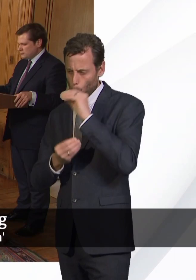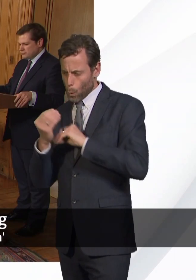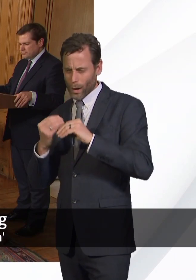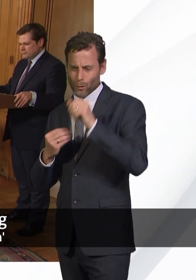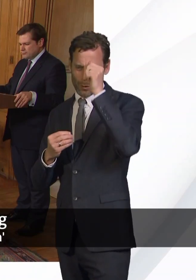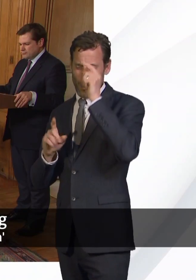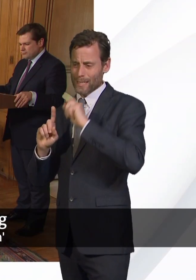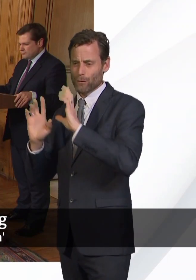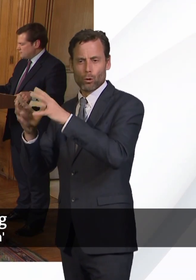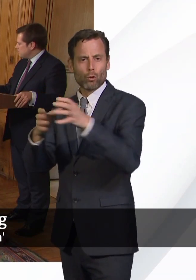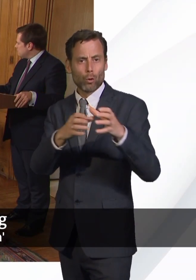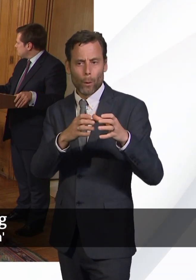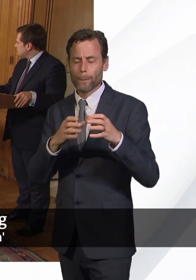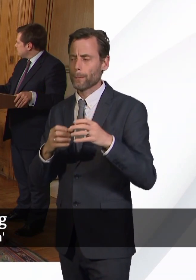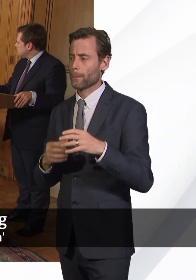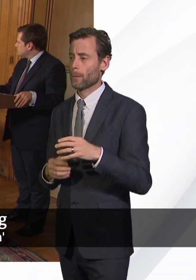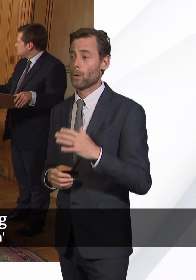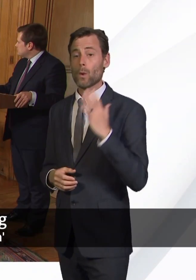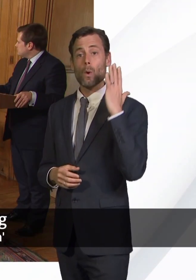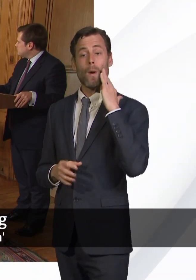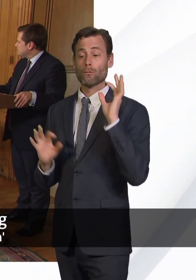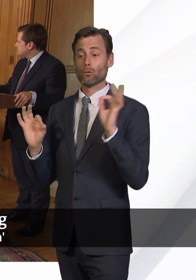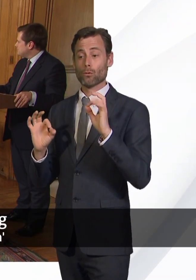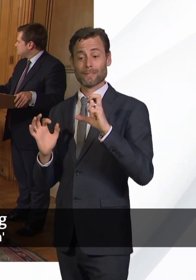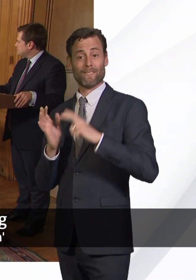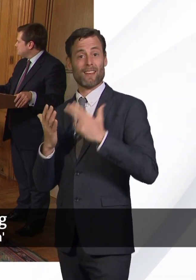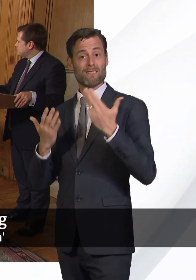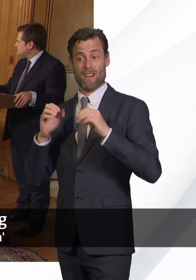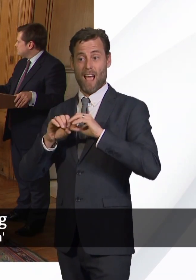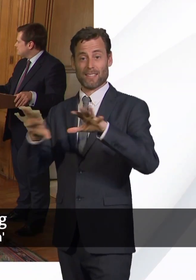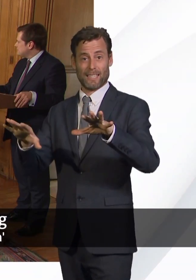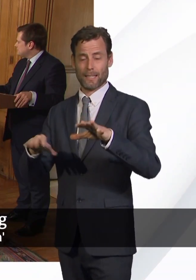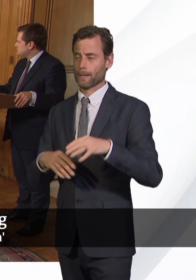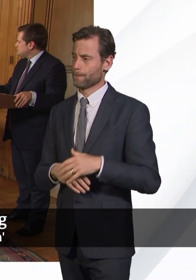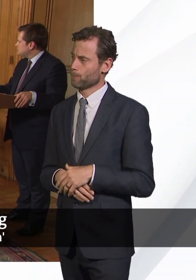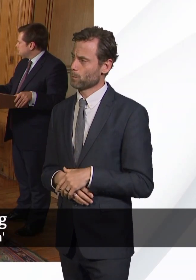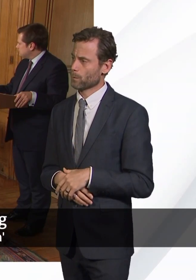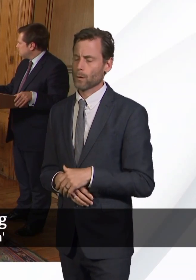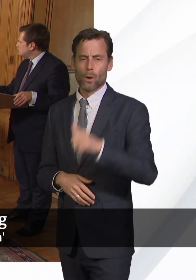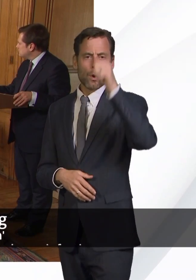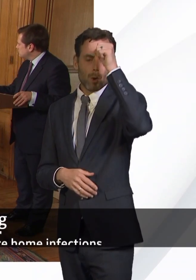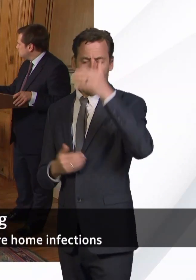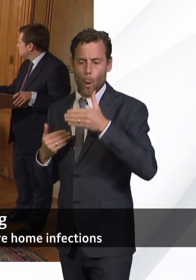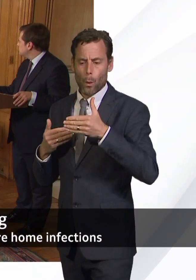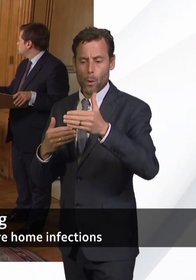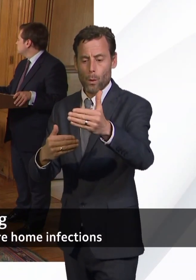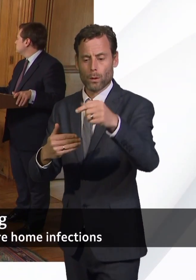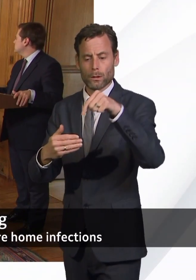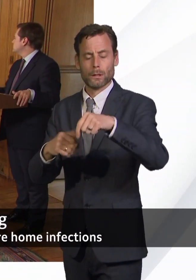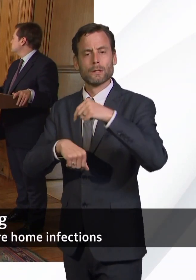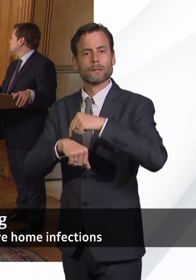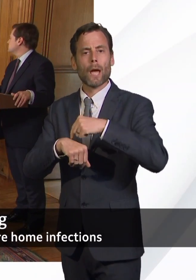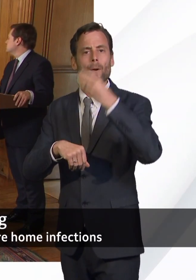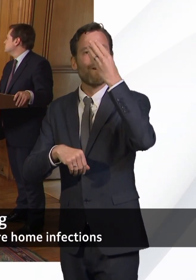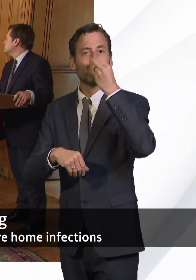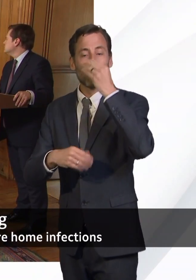example, in normal times when we don't have COVID, that we will see excess deaths through a flu season. So all of those things are